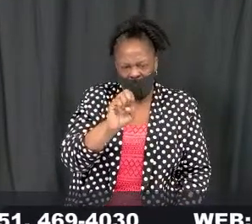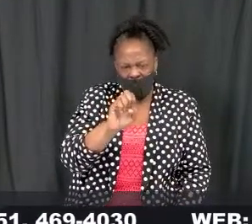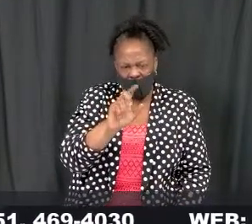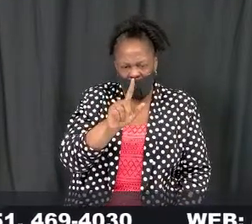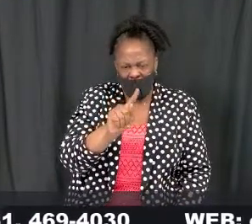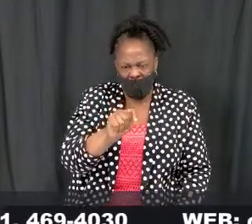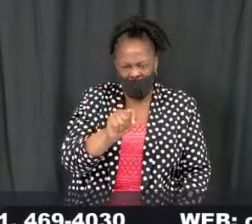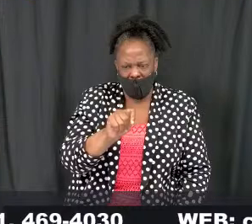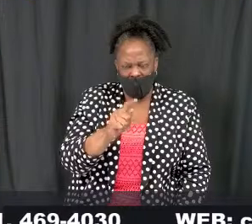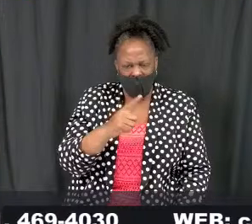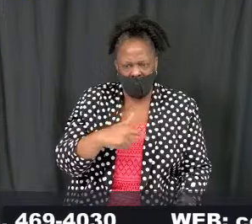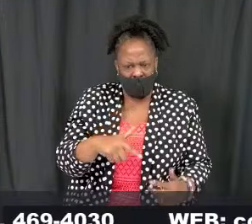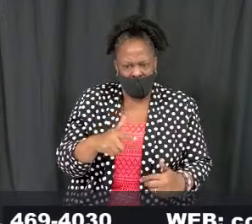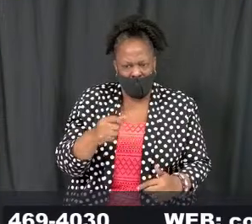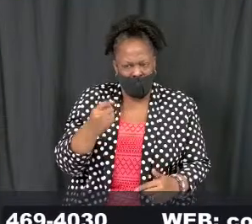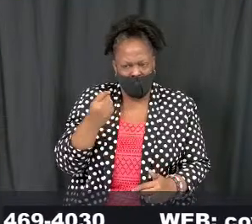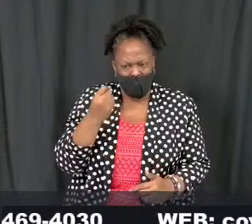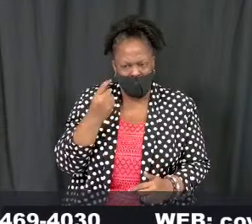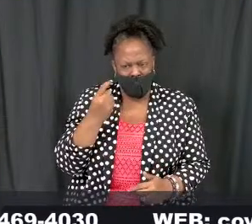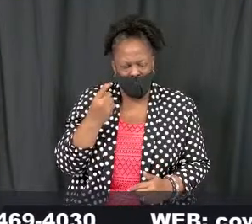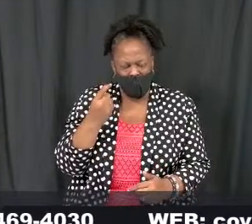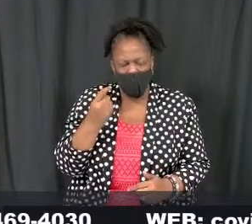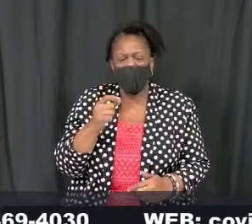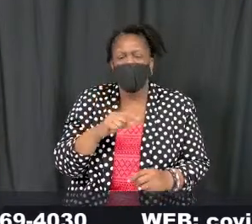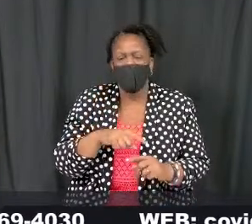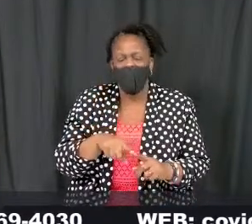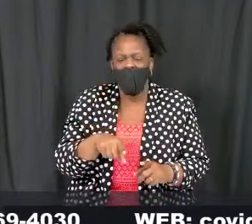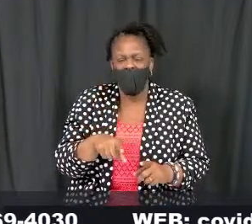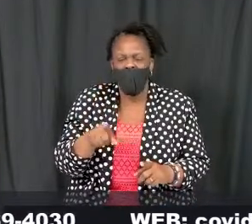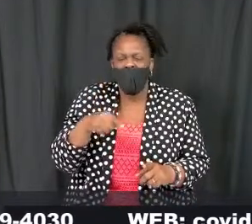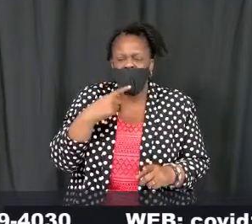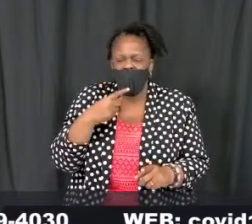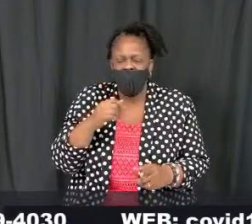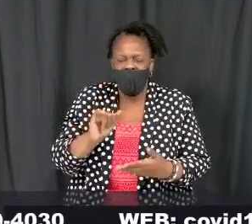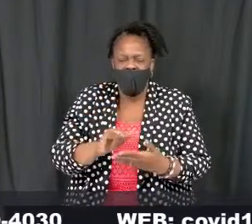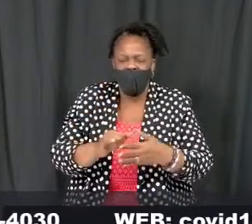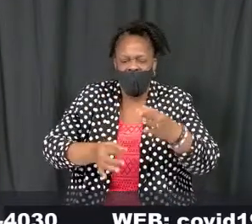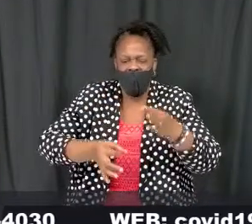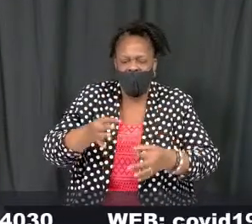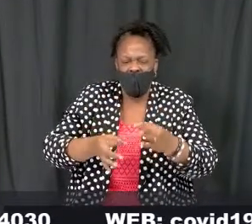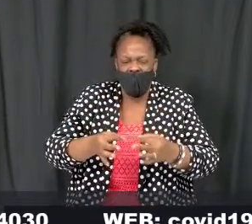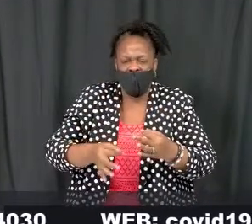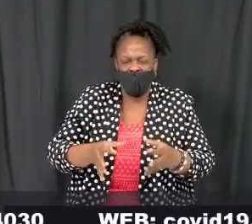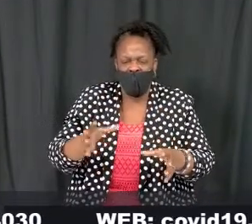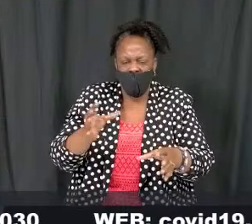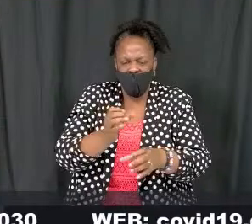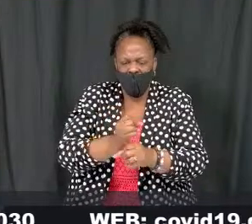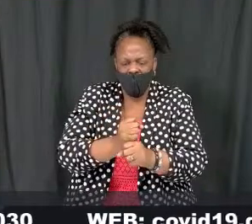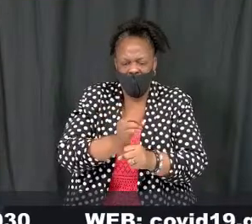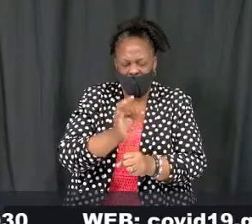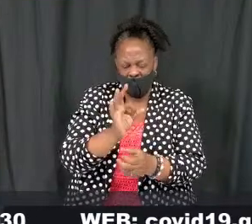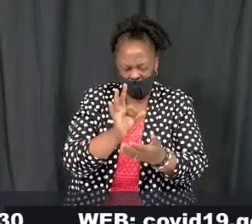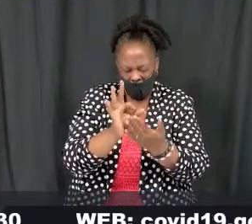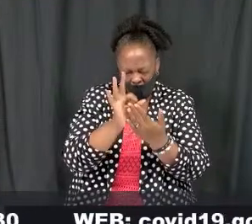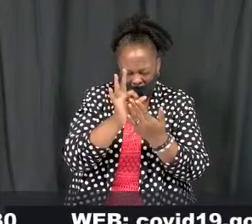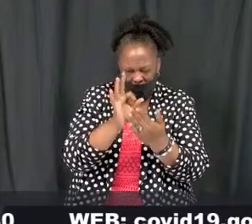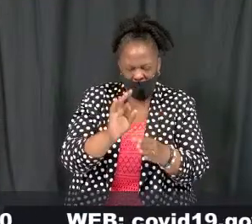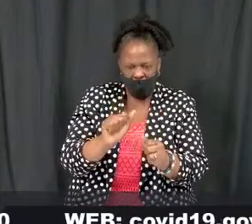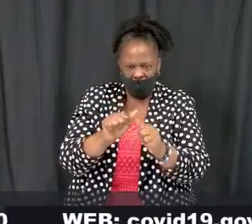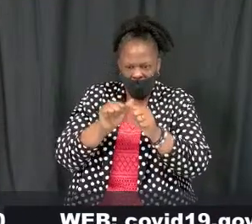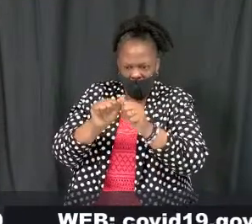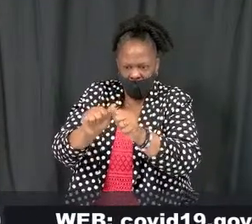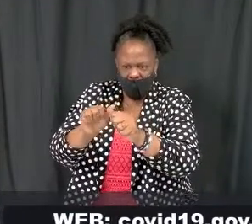spread propaganda, not to continue to spread the false news. And so what we can do is that when we